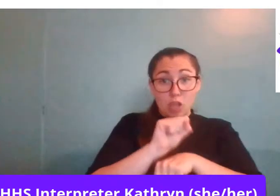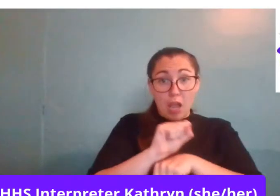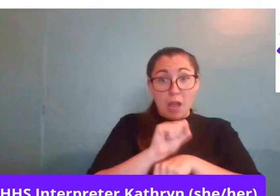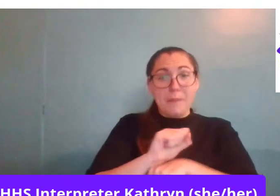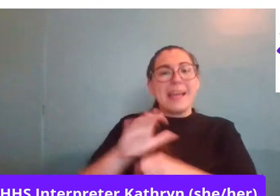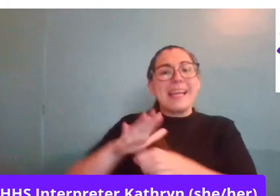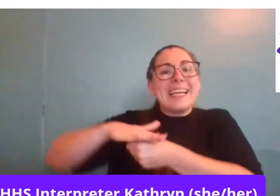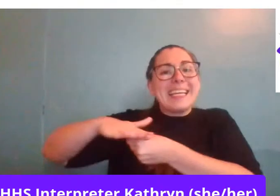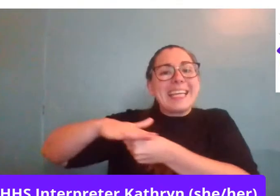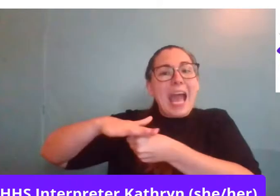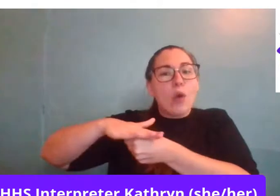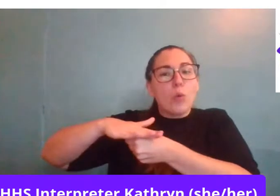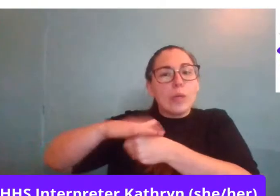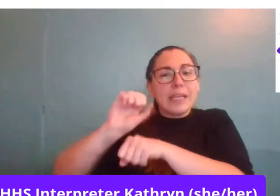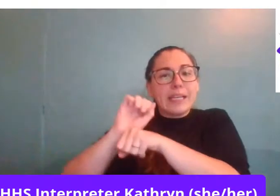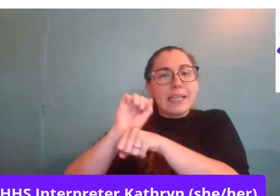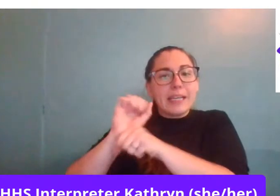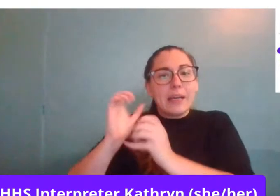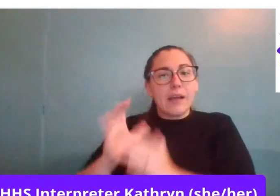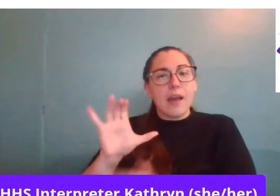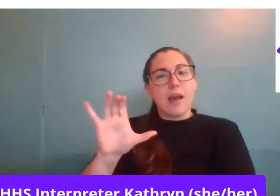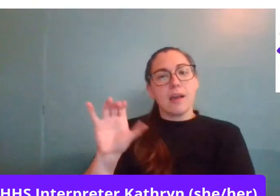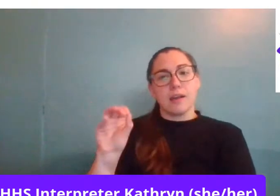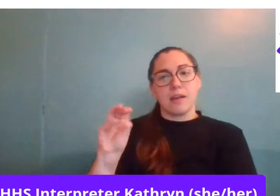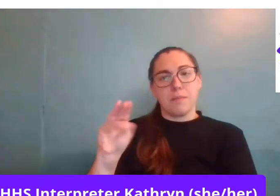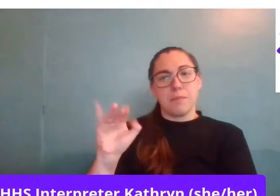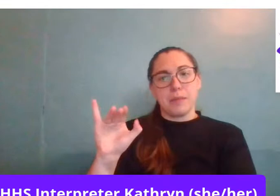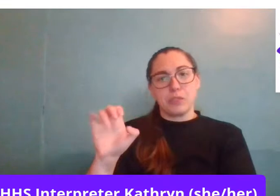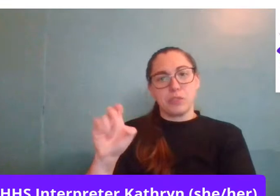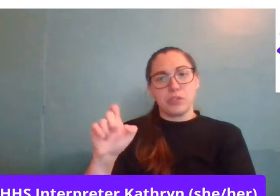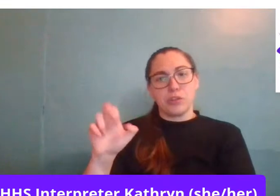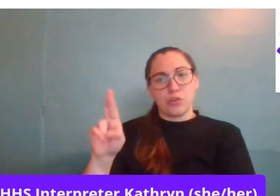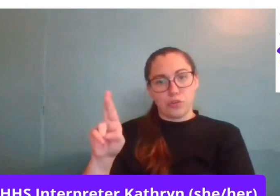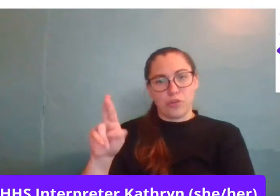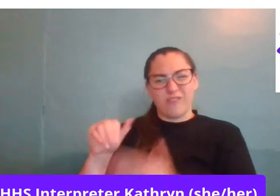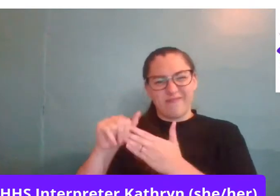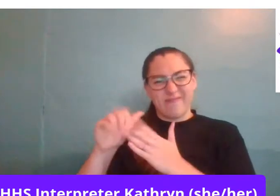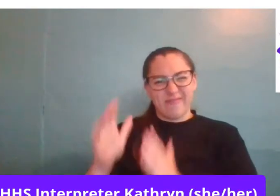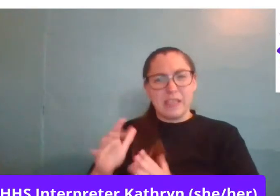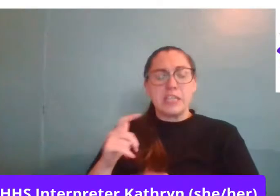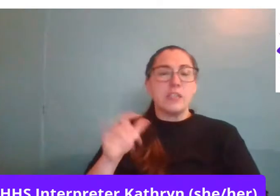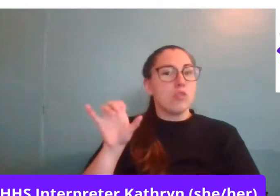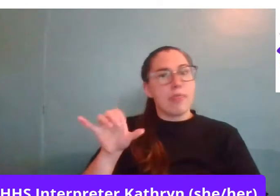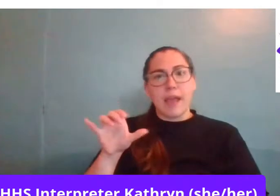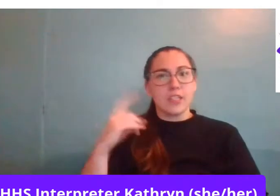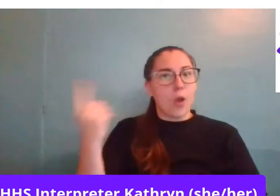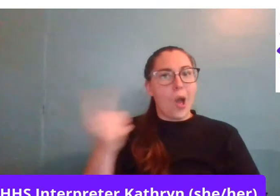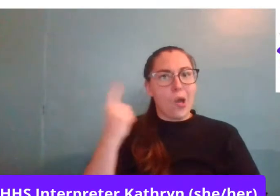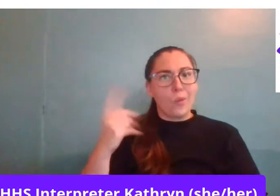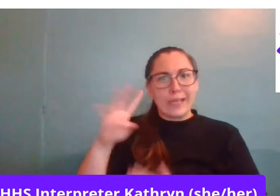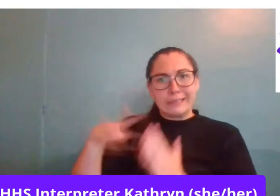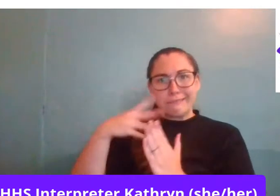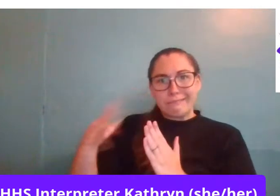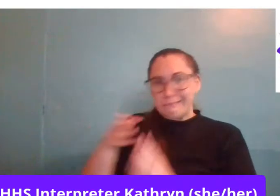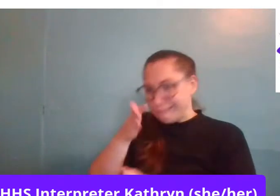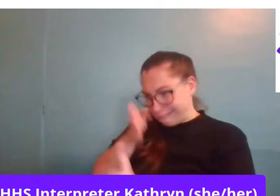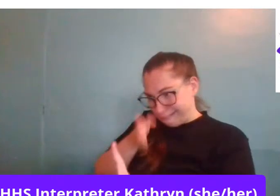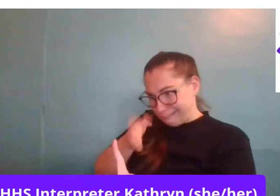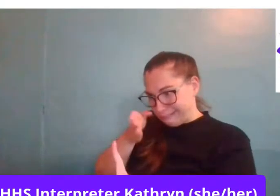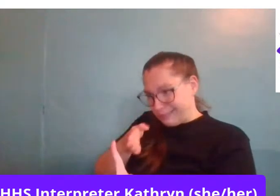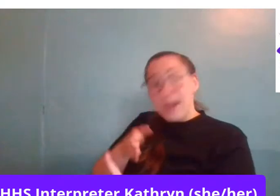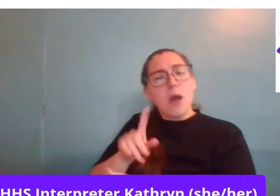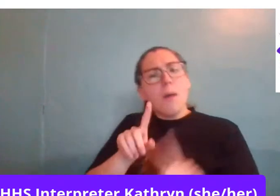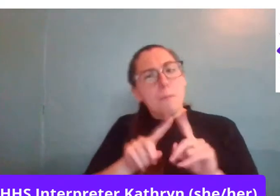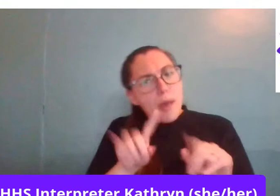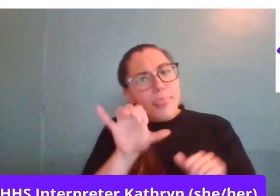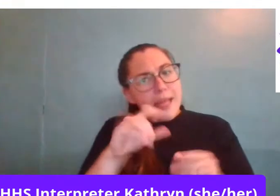commissioner, and that's had me by the ear schedule wise. But that's part of the self-direction, is